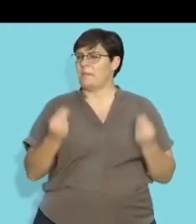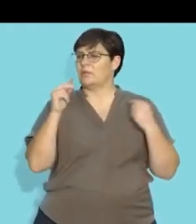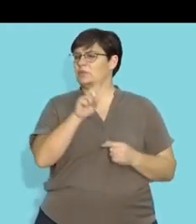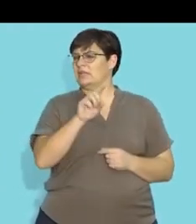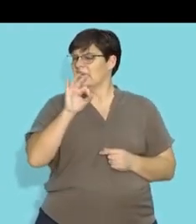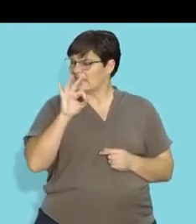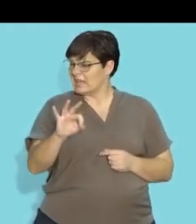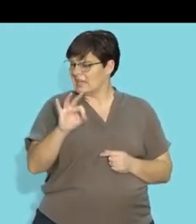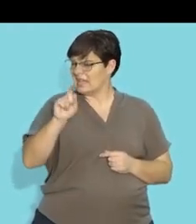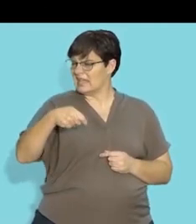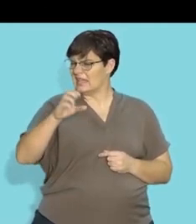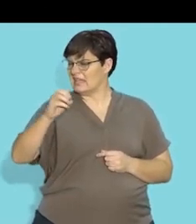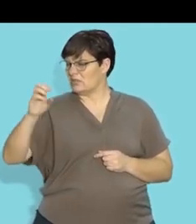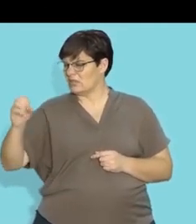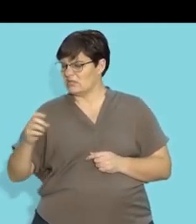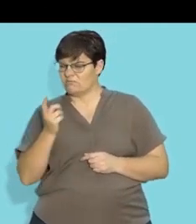19 and got what?